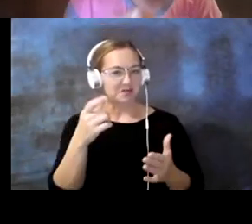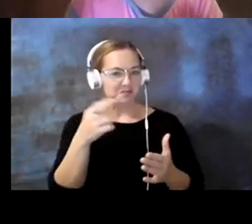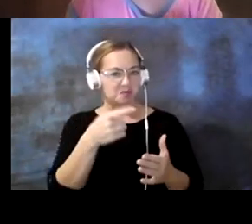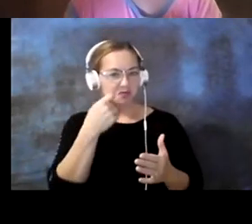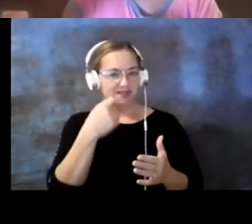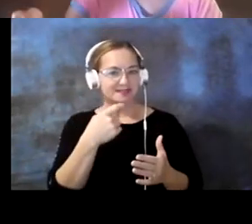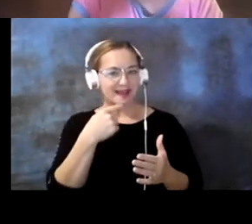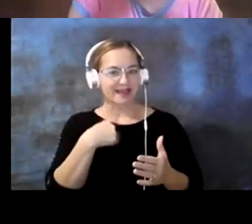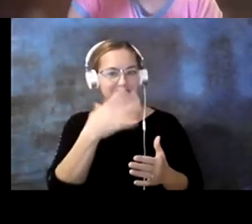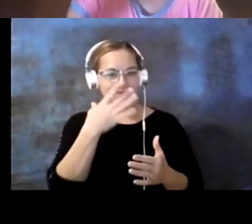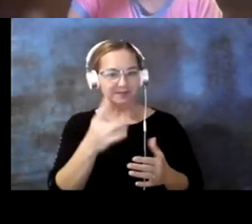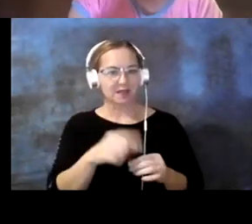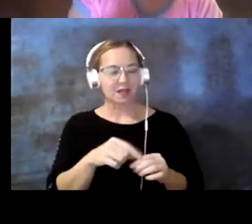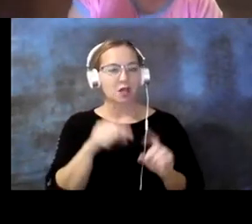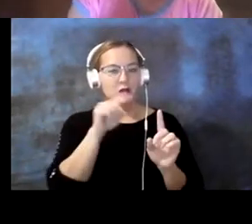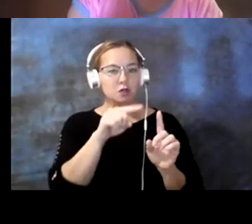you've